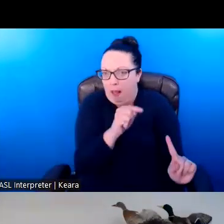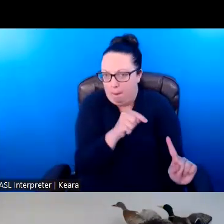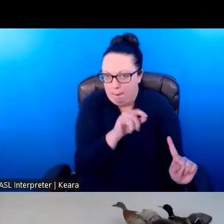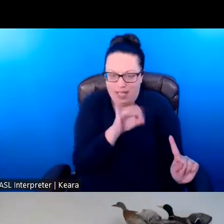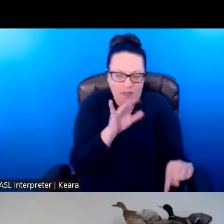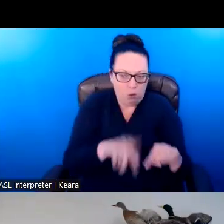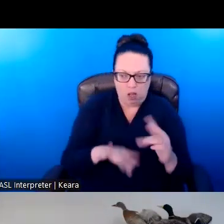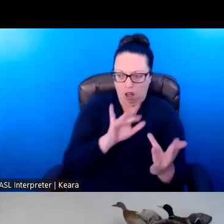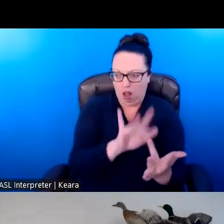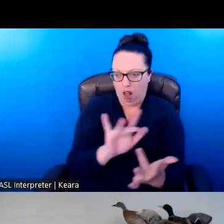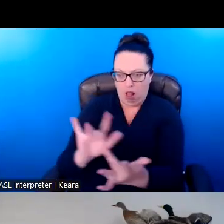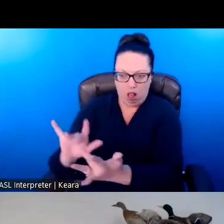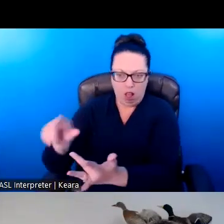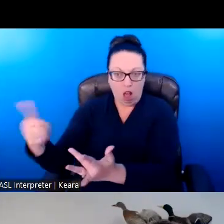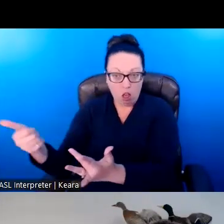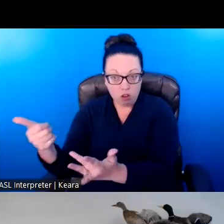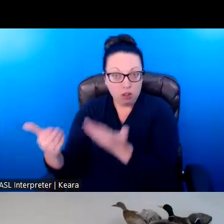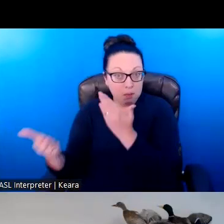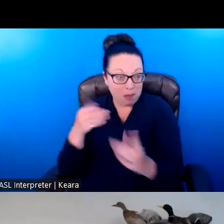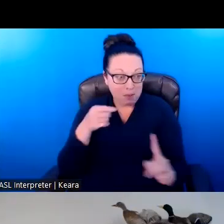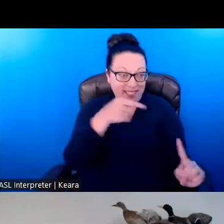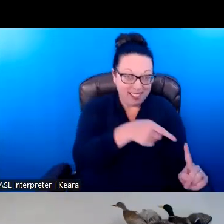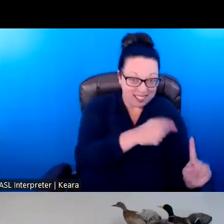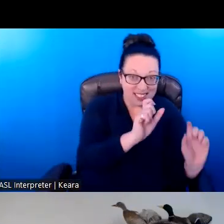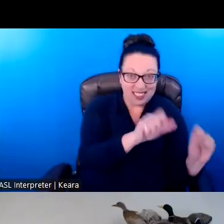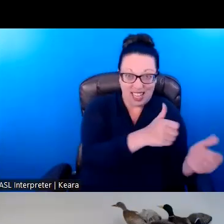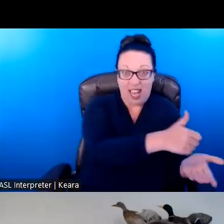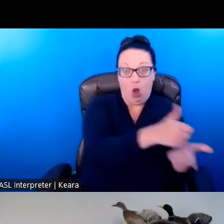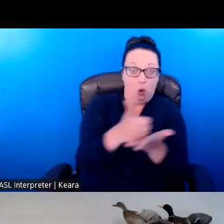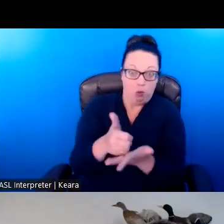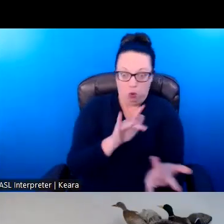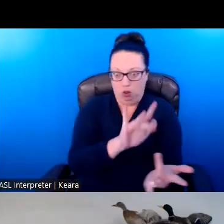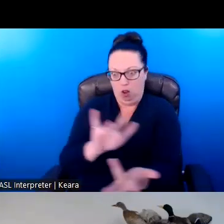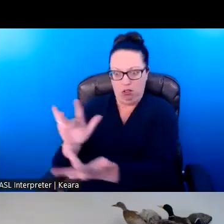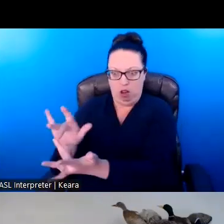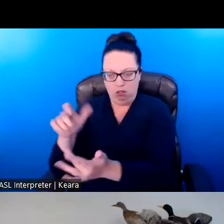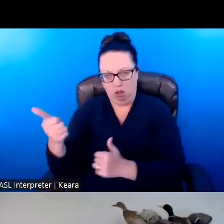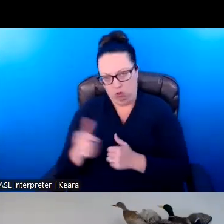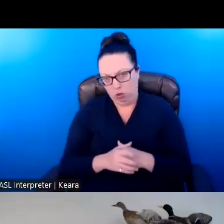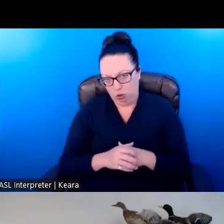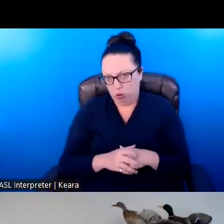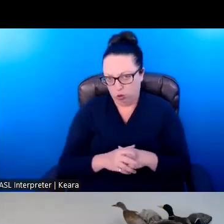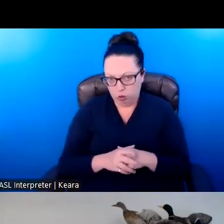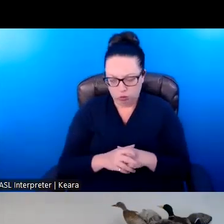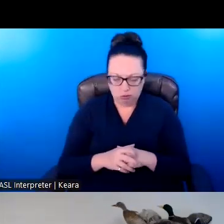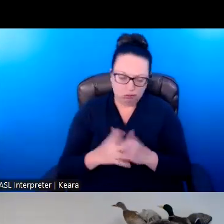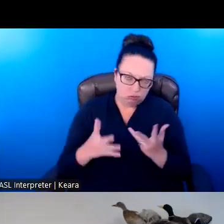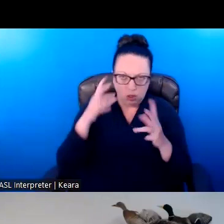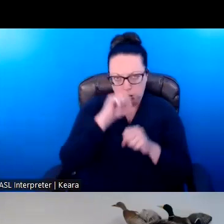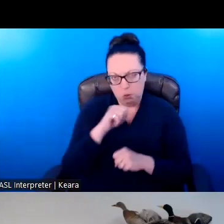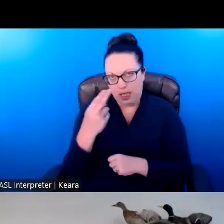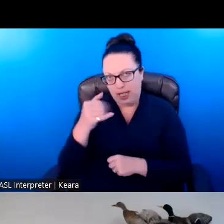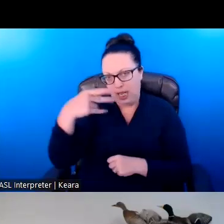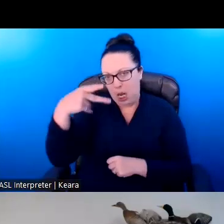other team members, maybe the person you did get in touch with can help you reach out to those other team members, again, assuming the whole HIPAA thing doesn't get in the